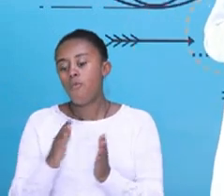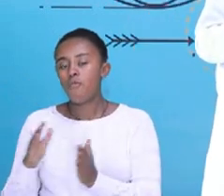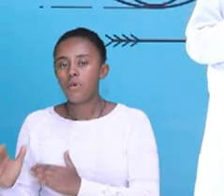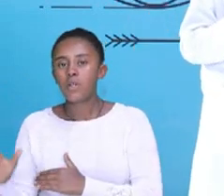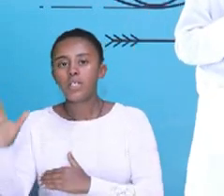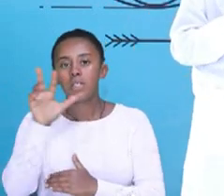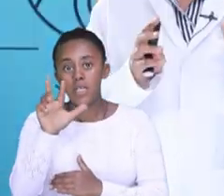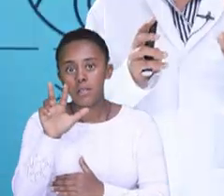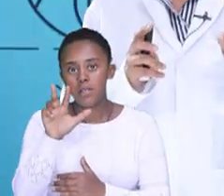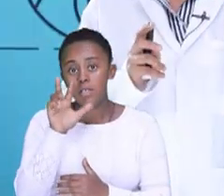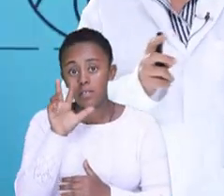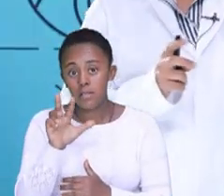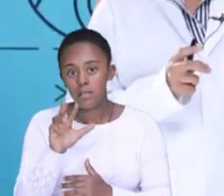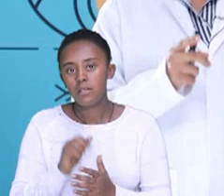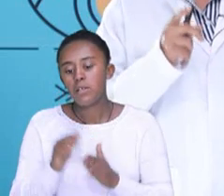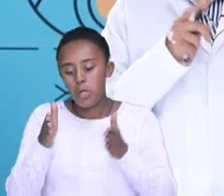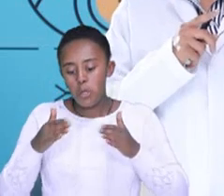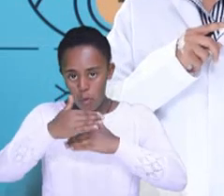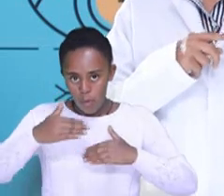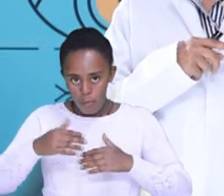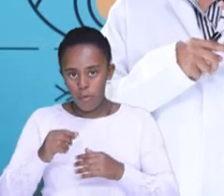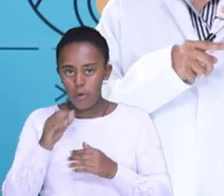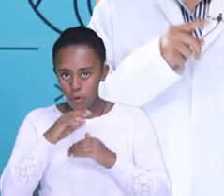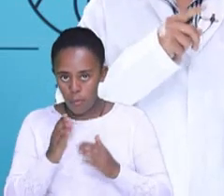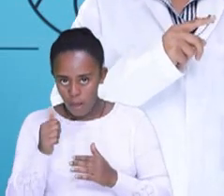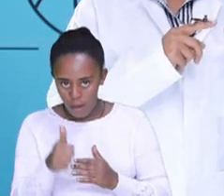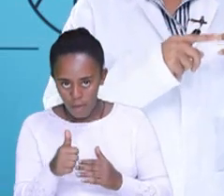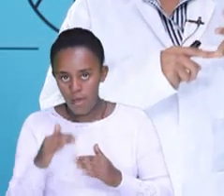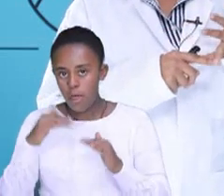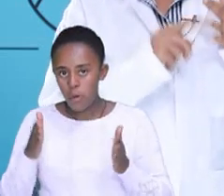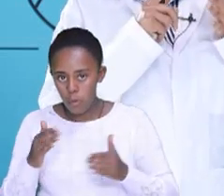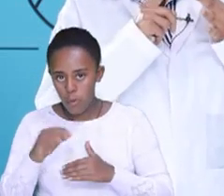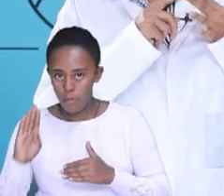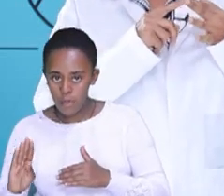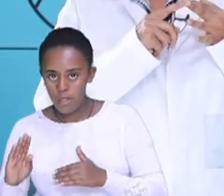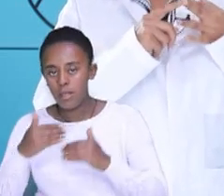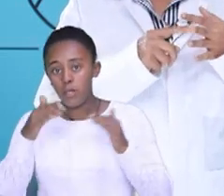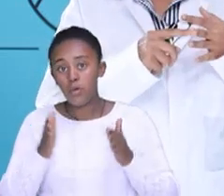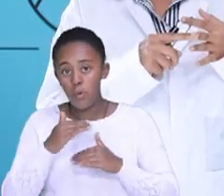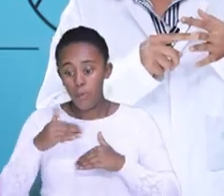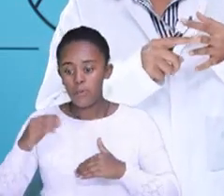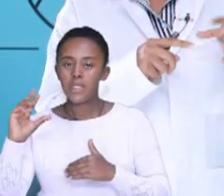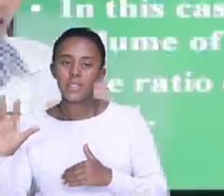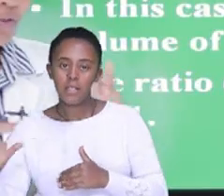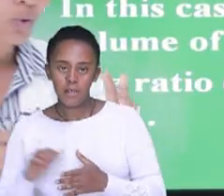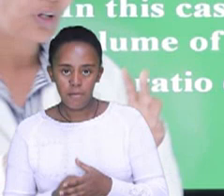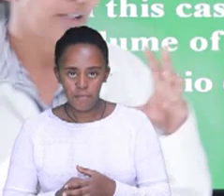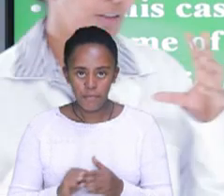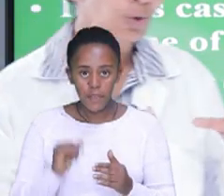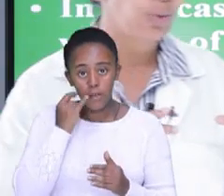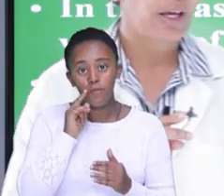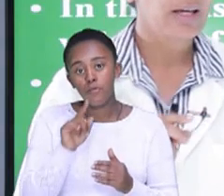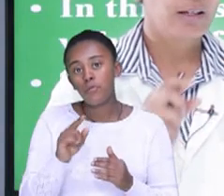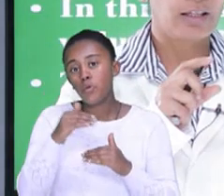you three cubes: cube A, cube B, and cube 3. If you